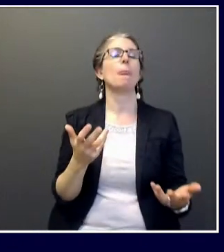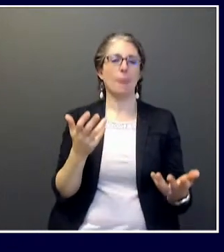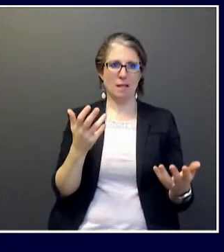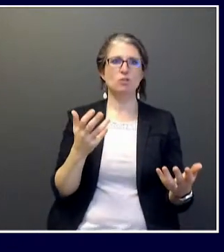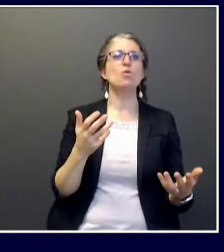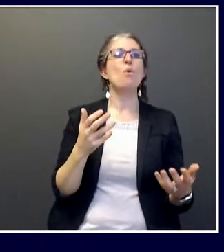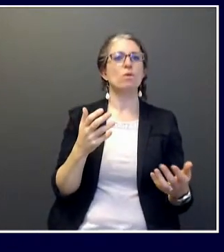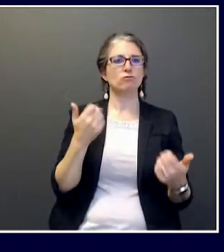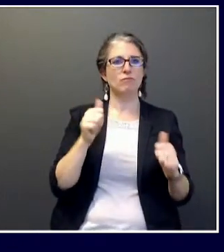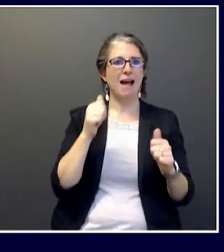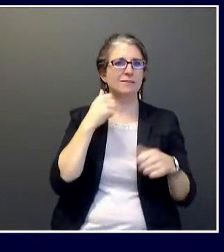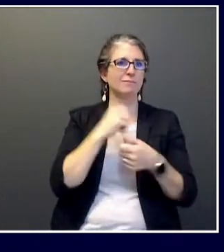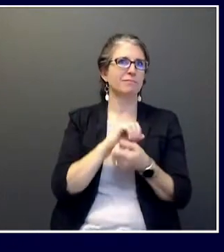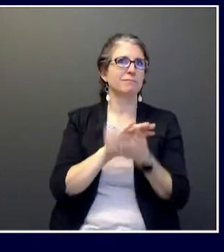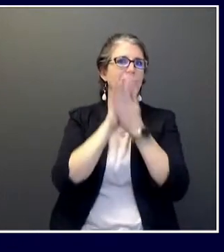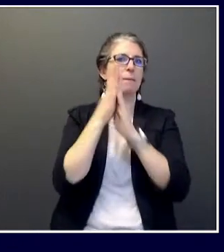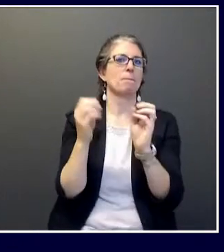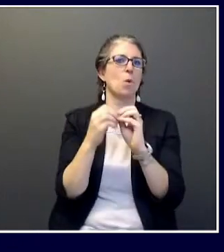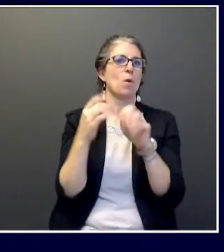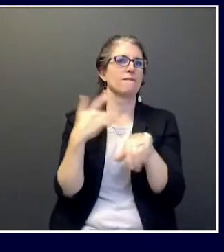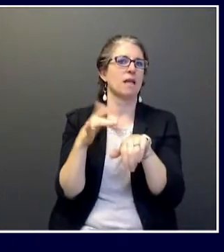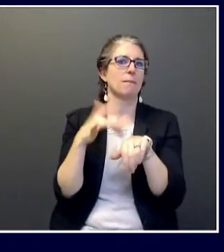is absolutely in the works.